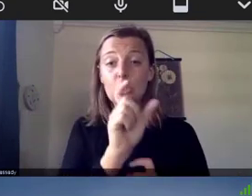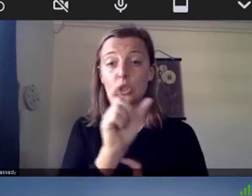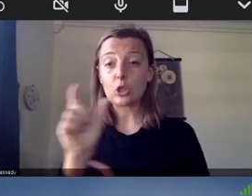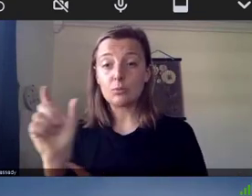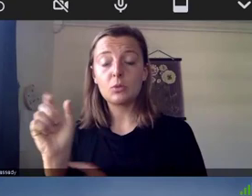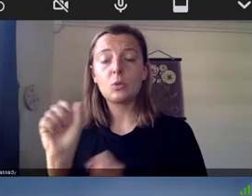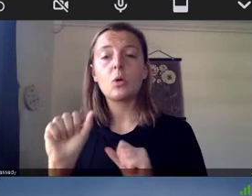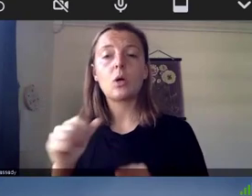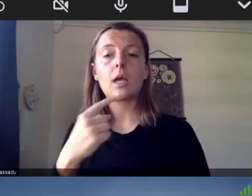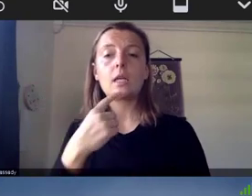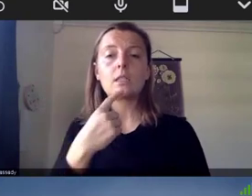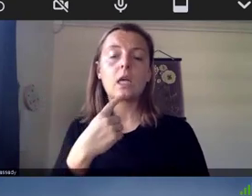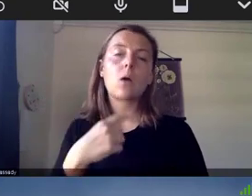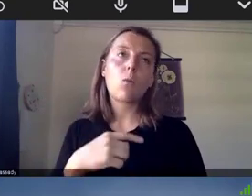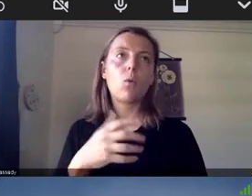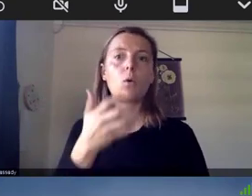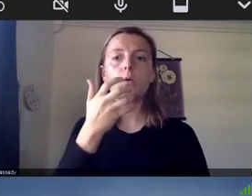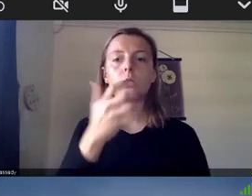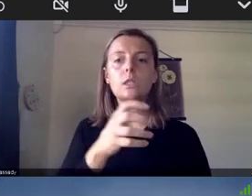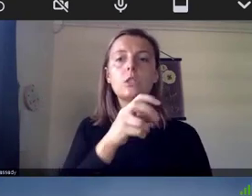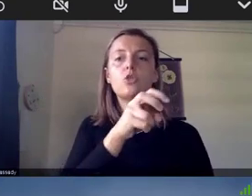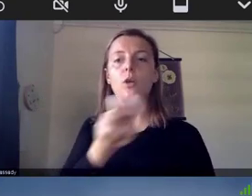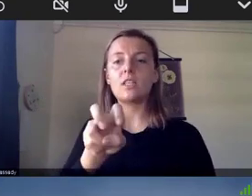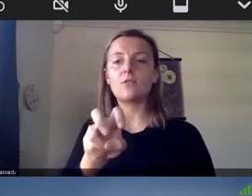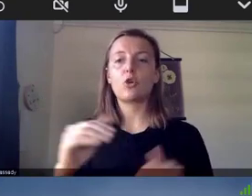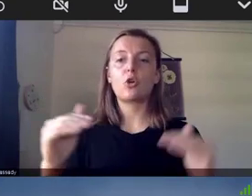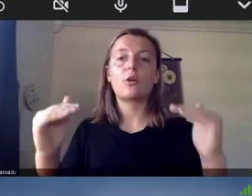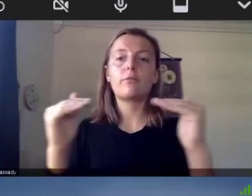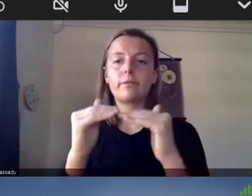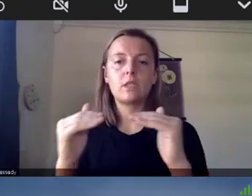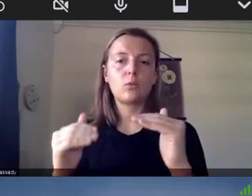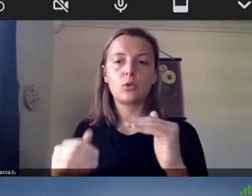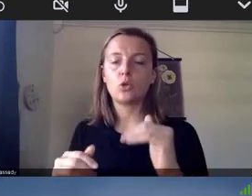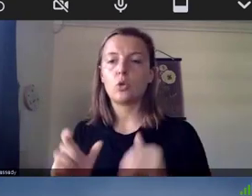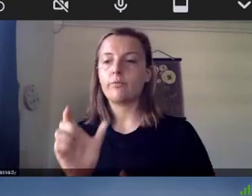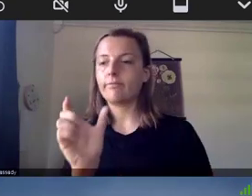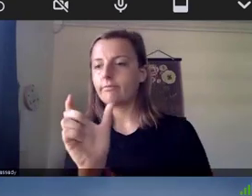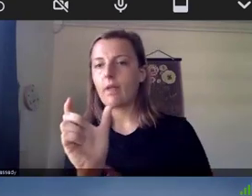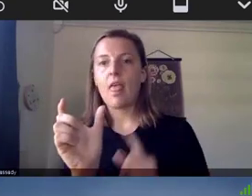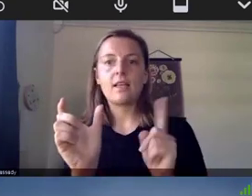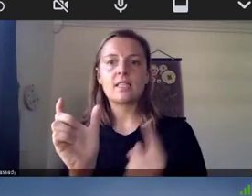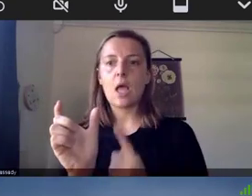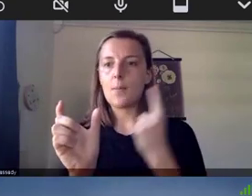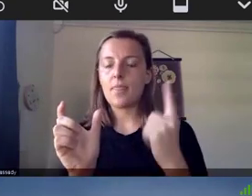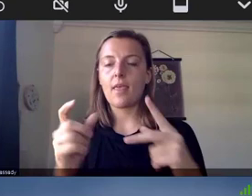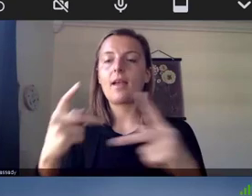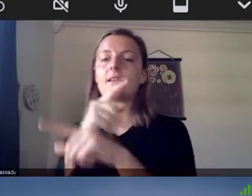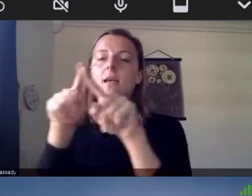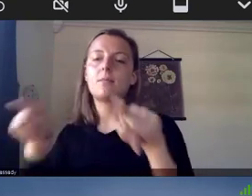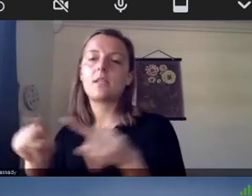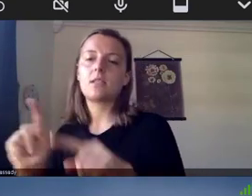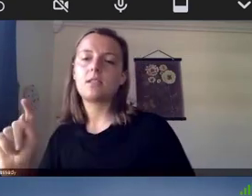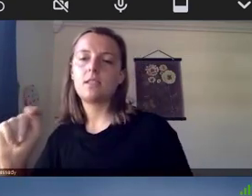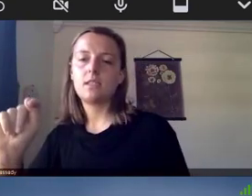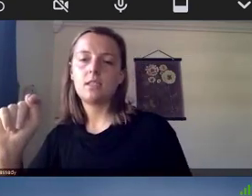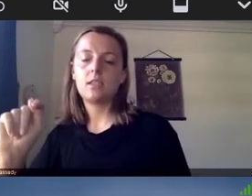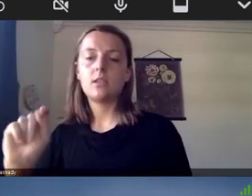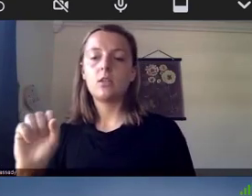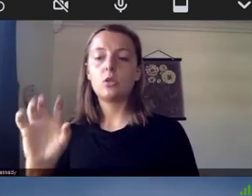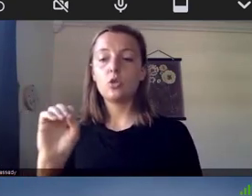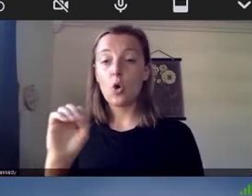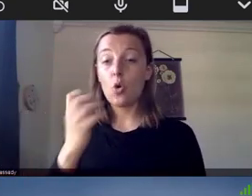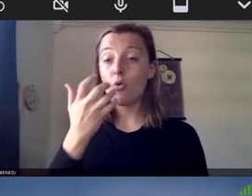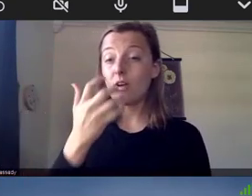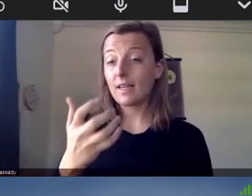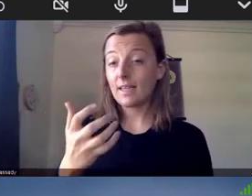to something multiplied by delta T. So the heat transfer is like the current. That's the thing that's